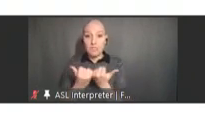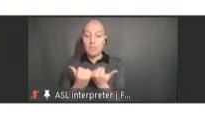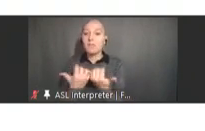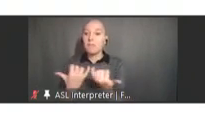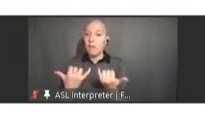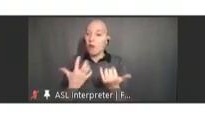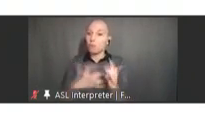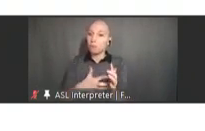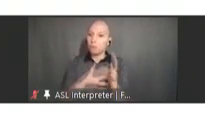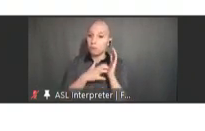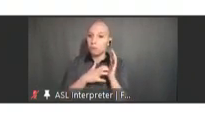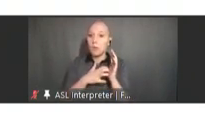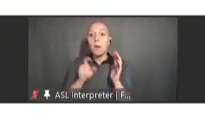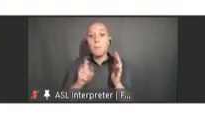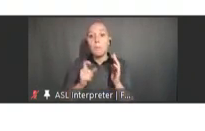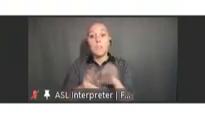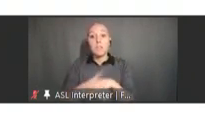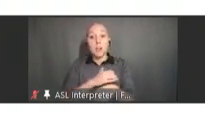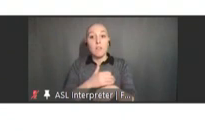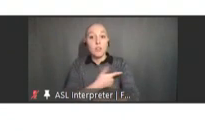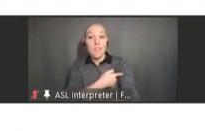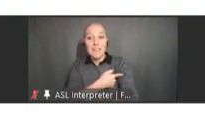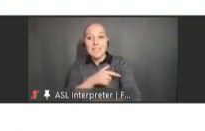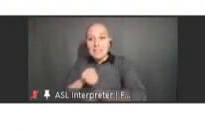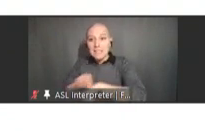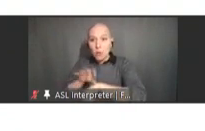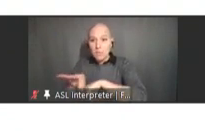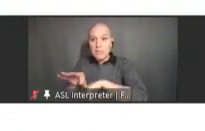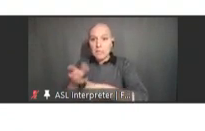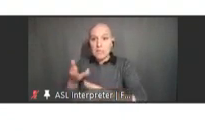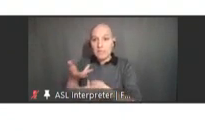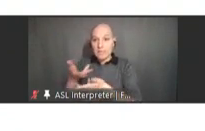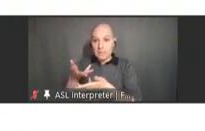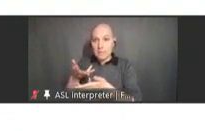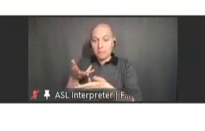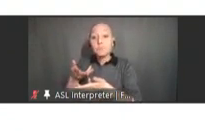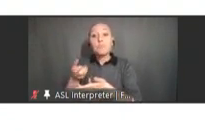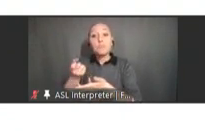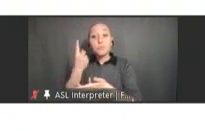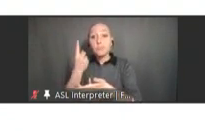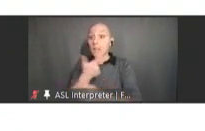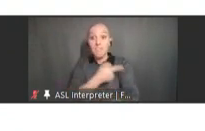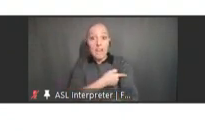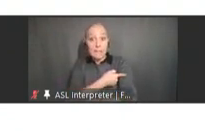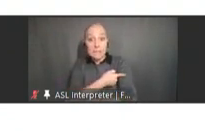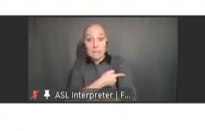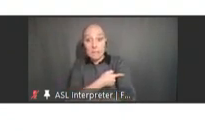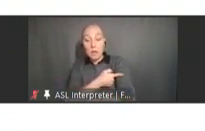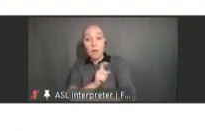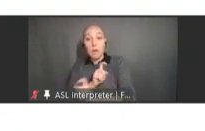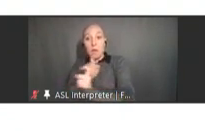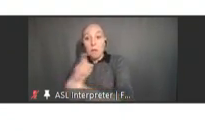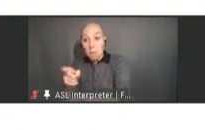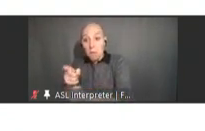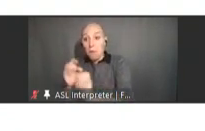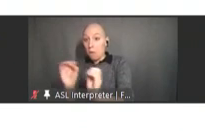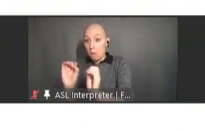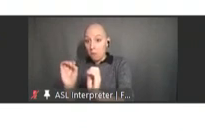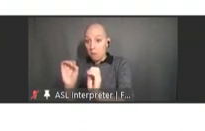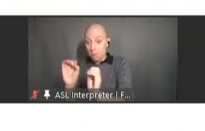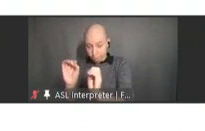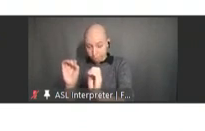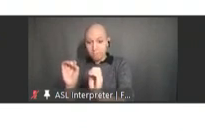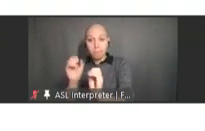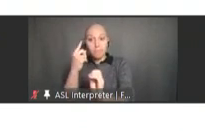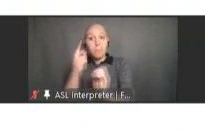required to cover vaccine counseling visits where a vaccine is not administered for most children enrolled in